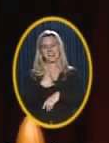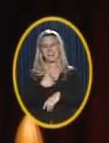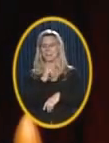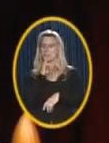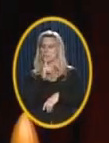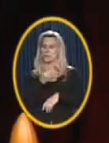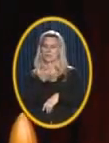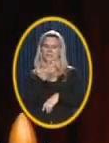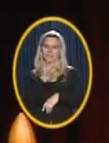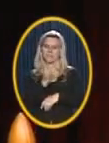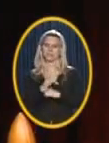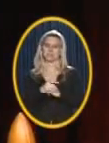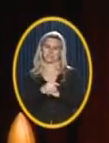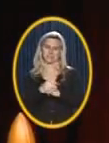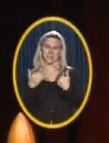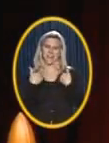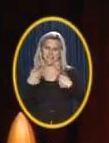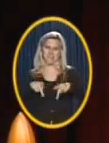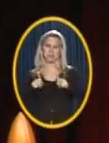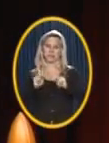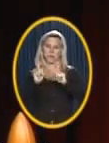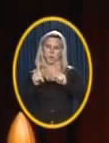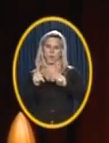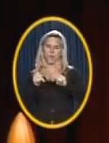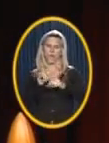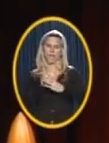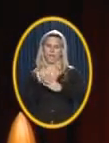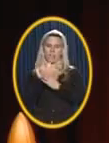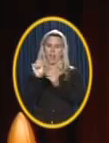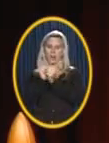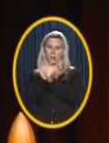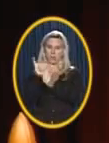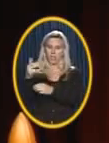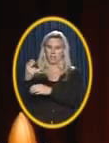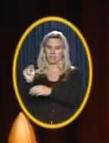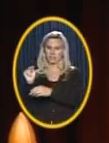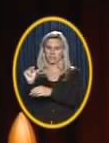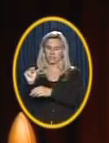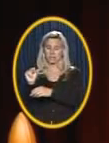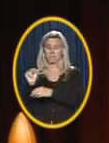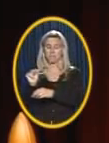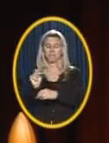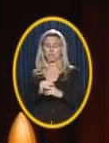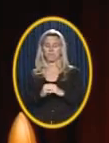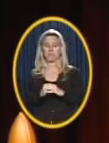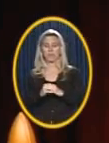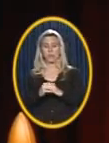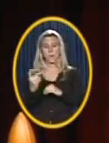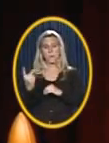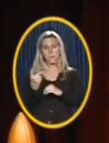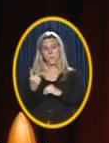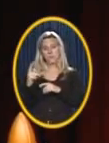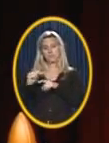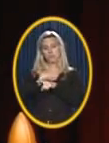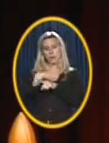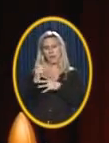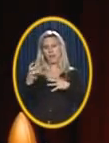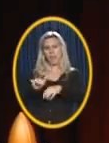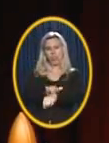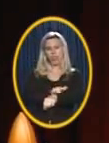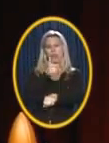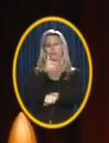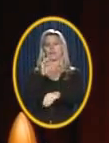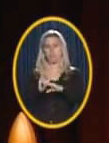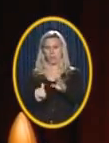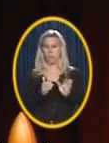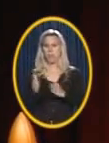I was very fortunate to have an opportunity to go fly with John. And like he indicated, we got to train a lot longer than what we